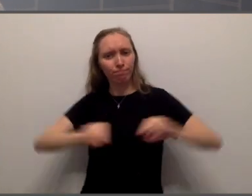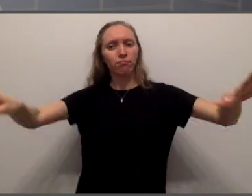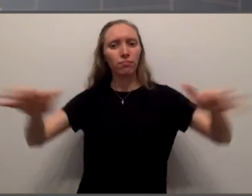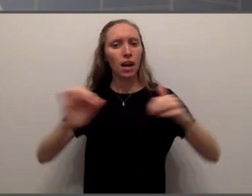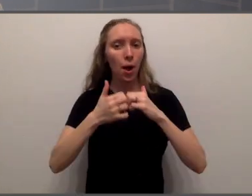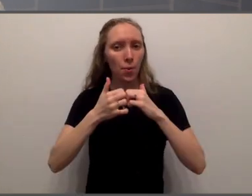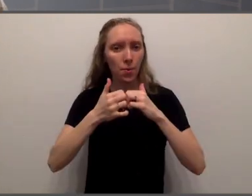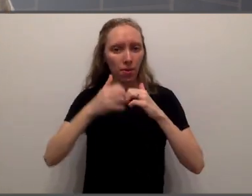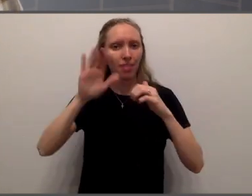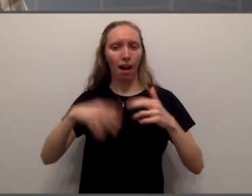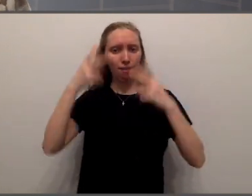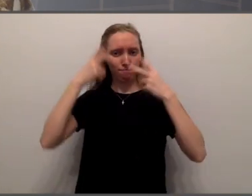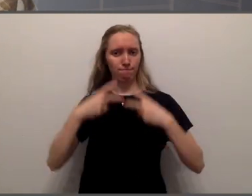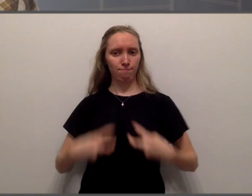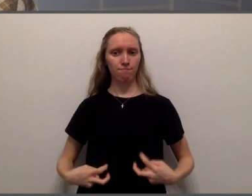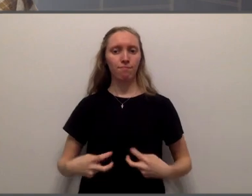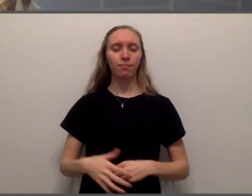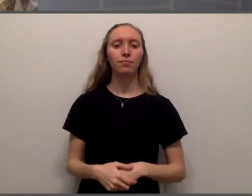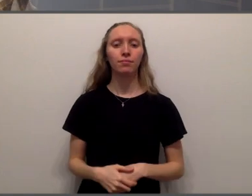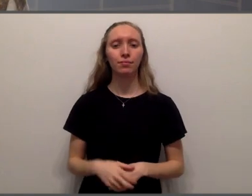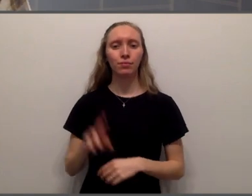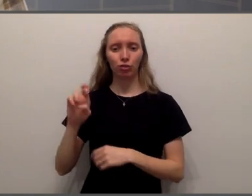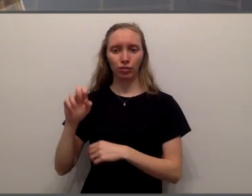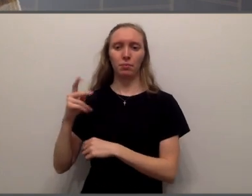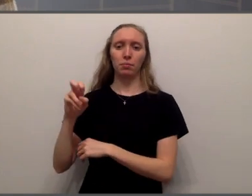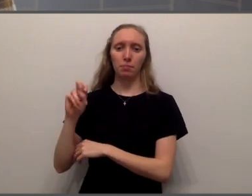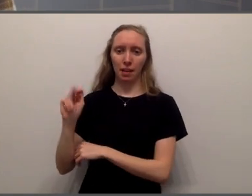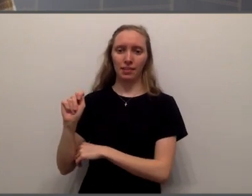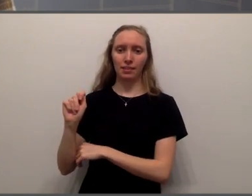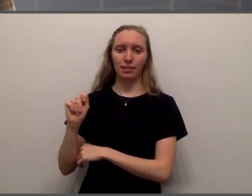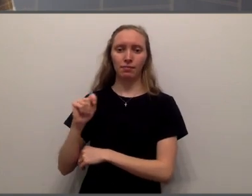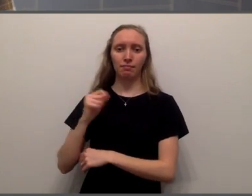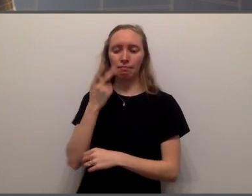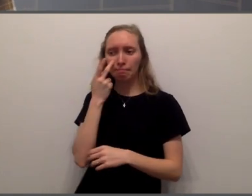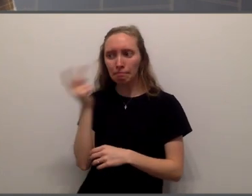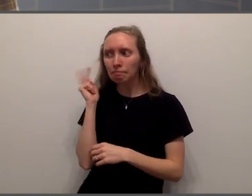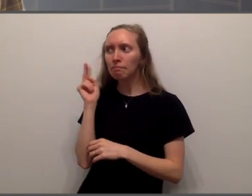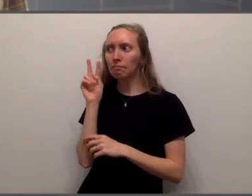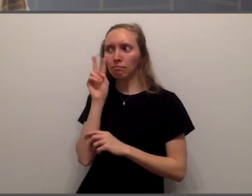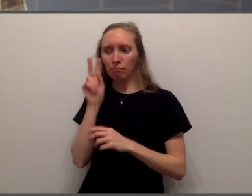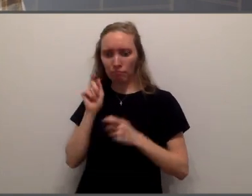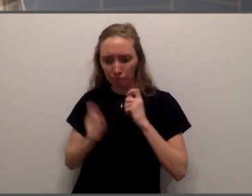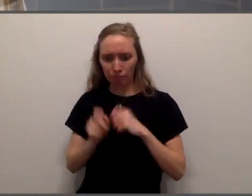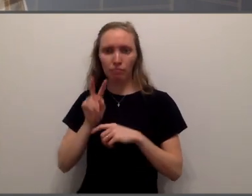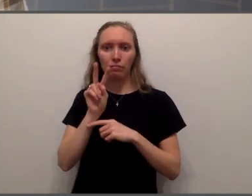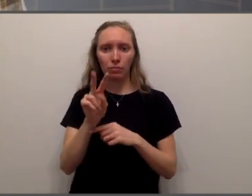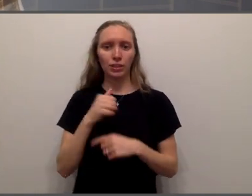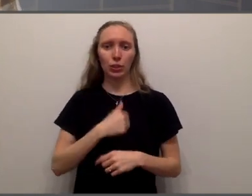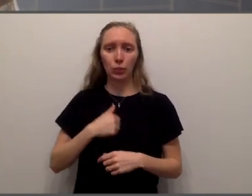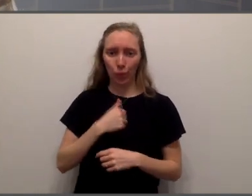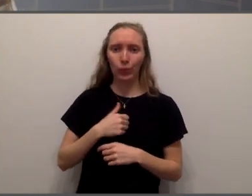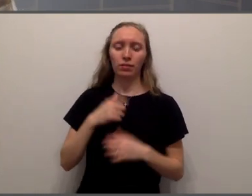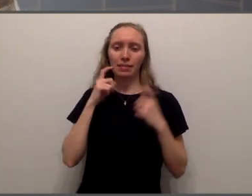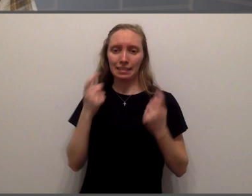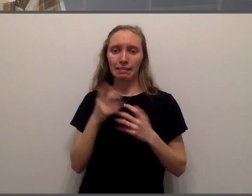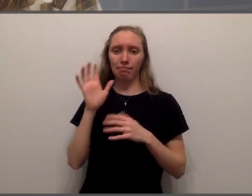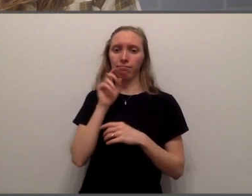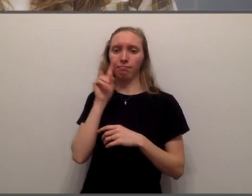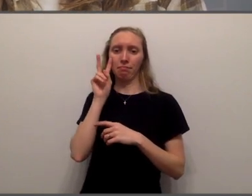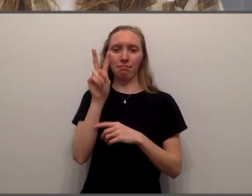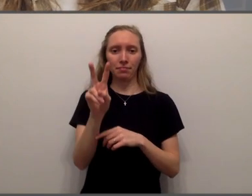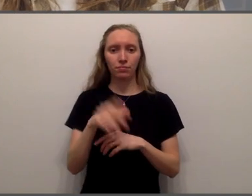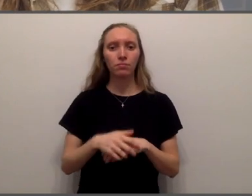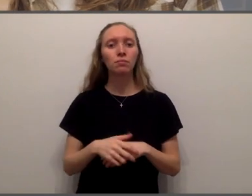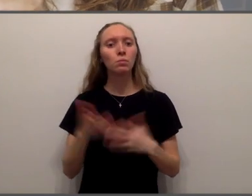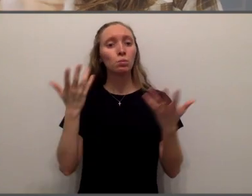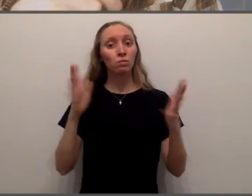in this series? Just before I turn it over to Dr. Lamar Hardwick, Well, we've already had our Ears to Hear event. We've